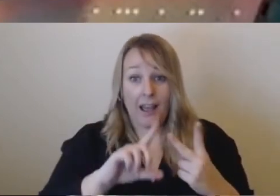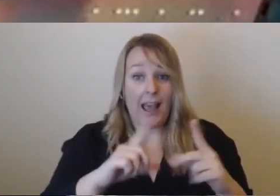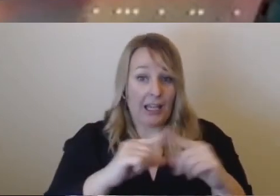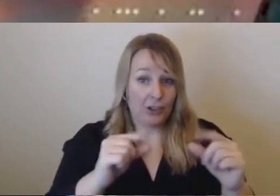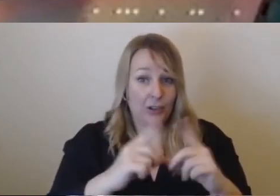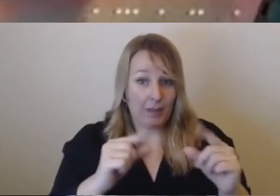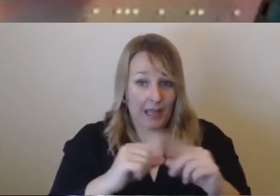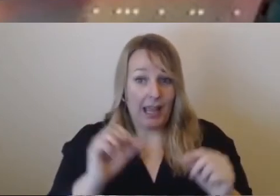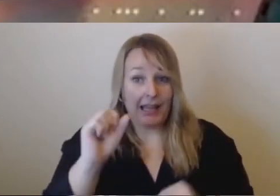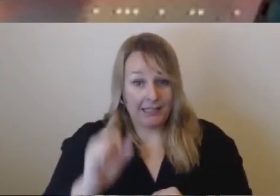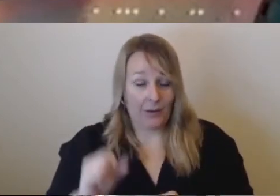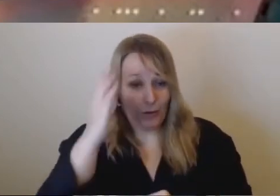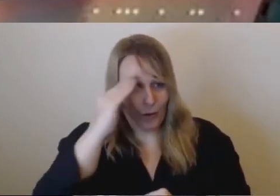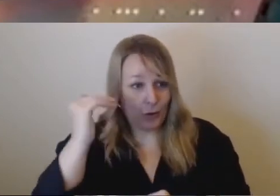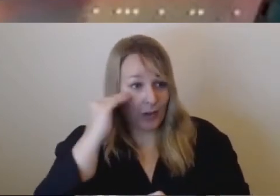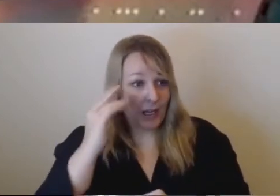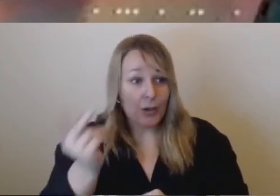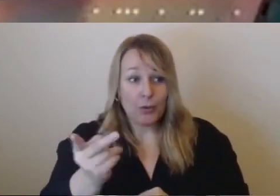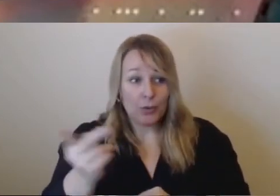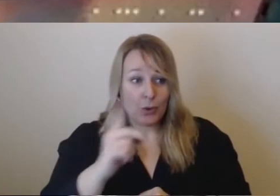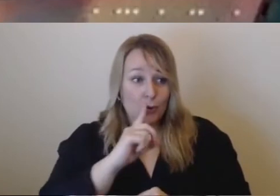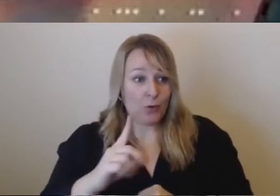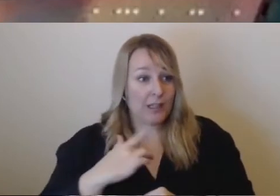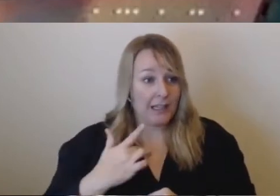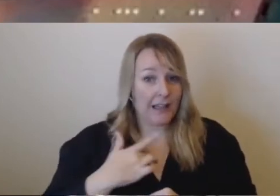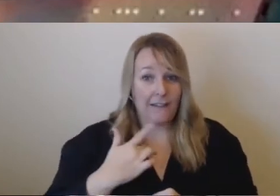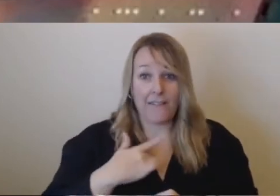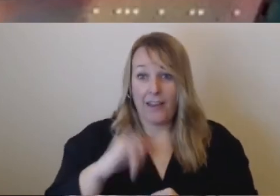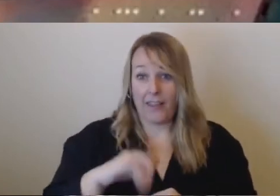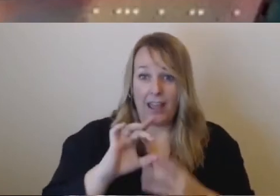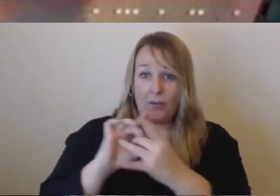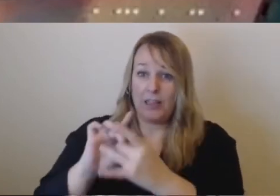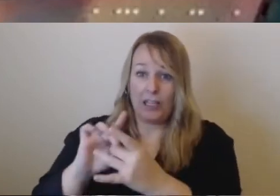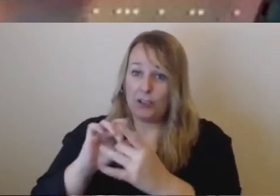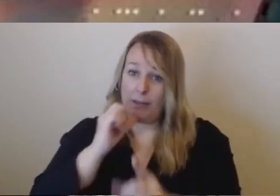past several years. And I think that partly has to do with Trump foreign policy,